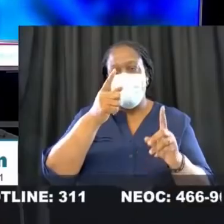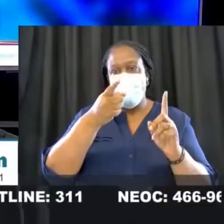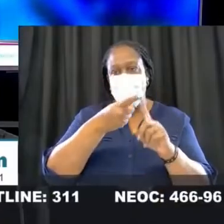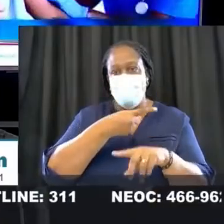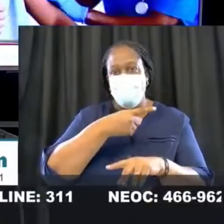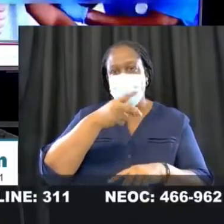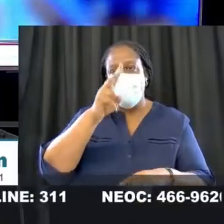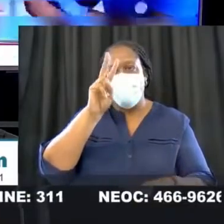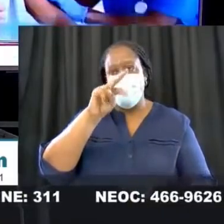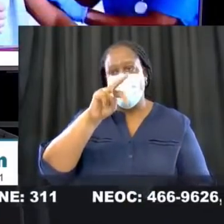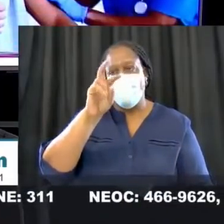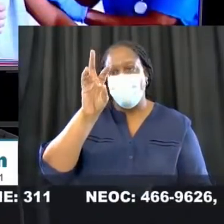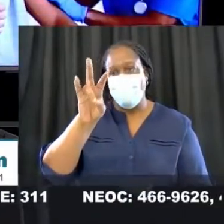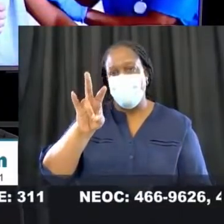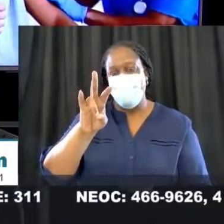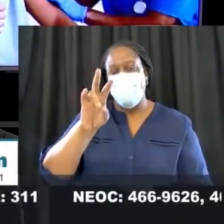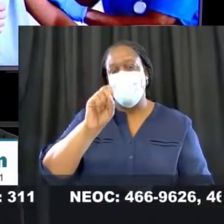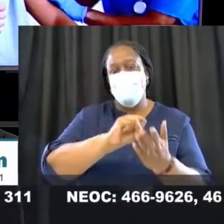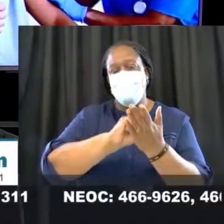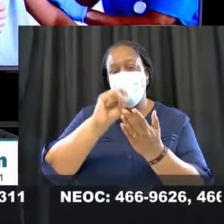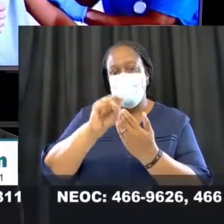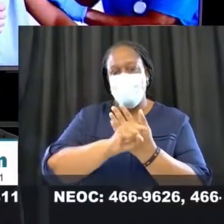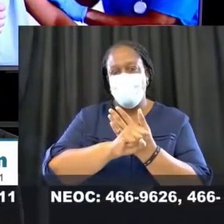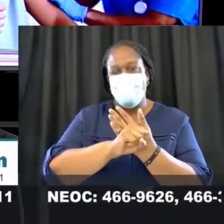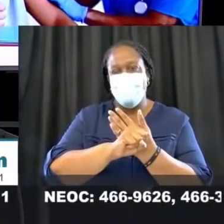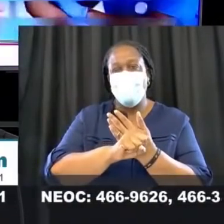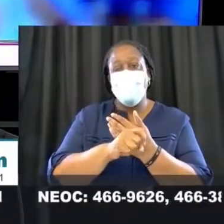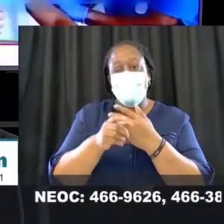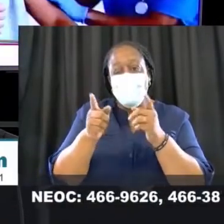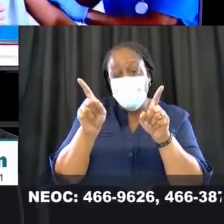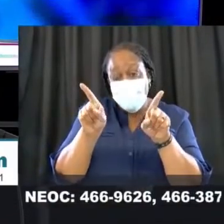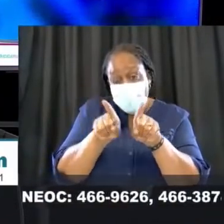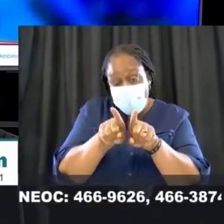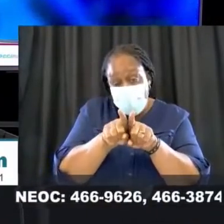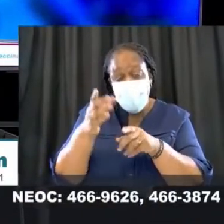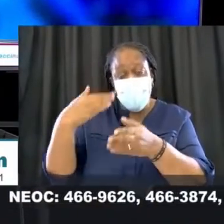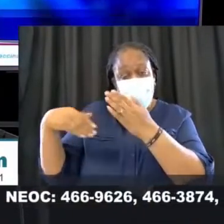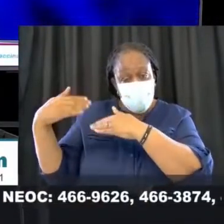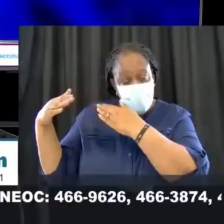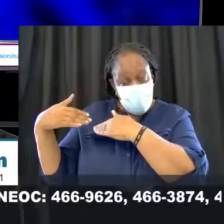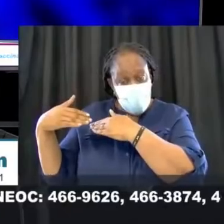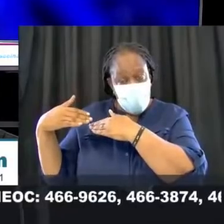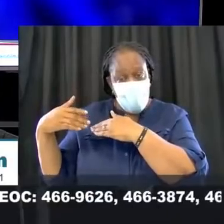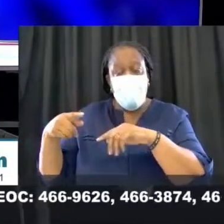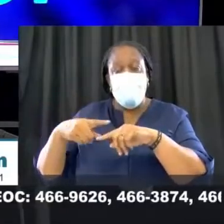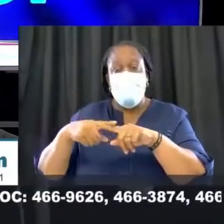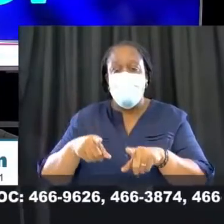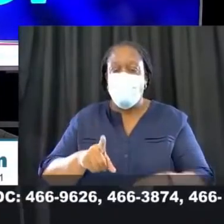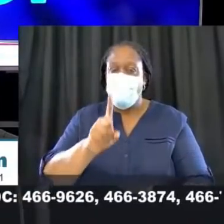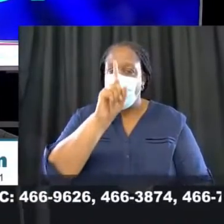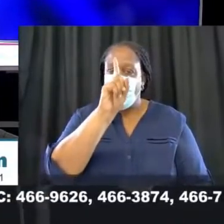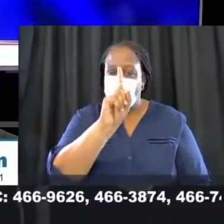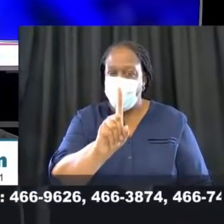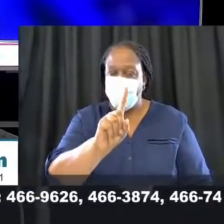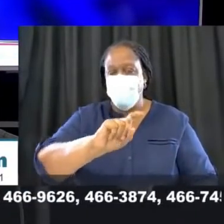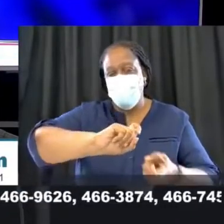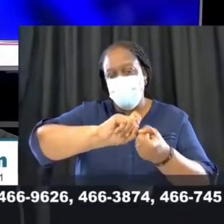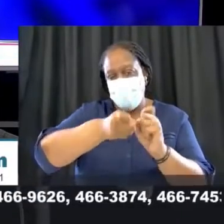are identical to the previous regulations, except for one critical and important provision.